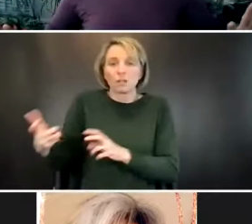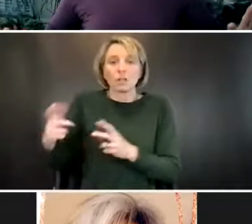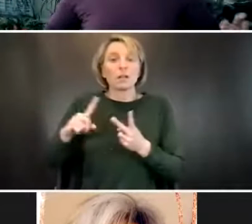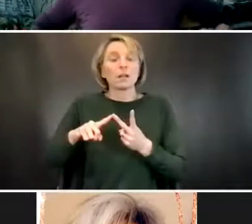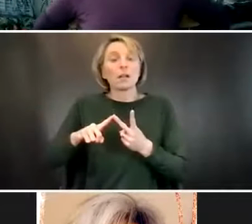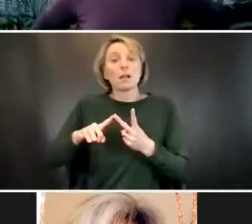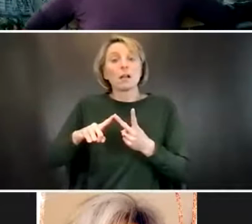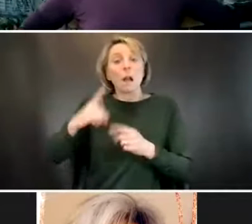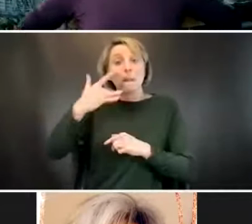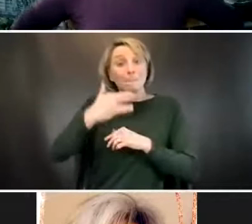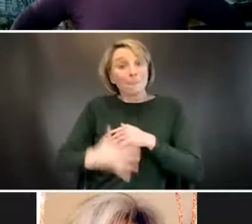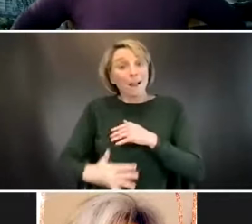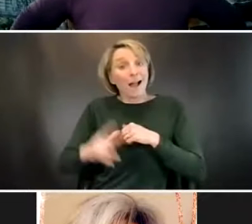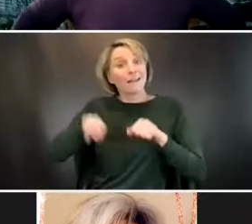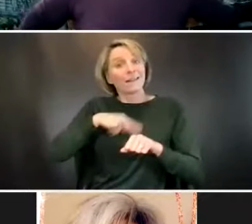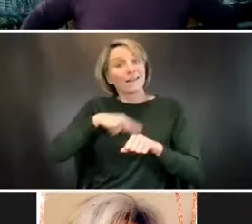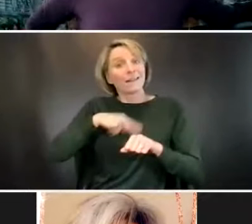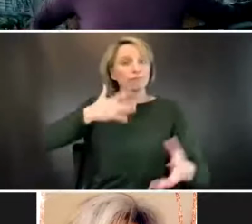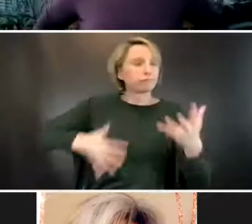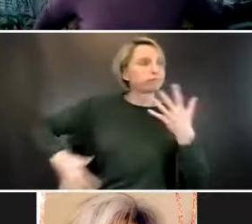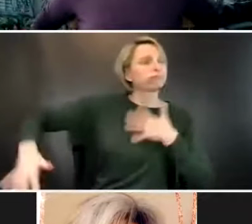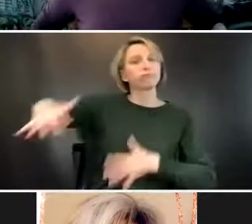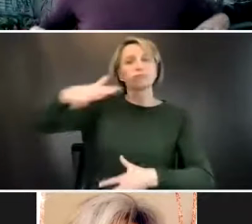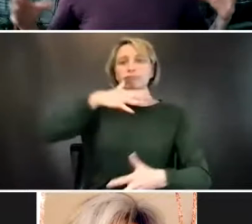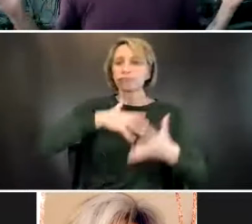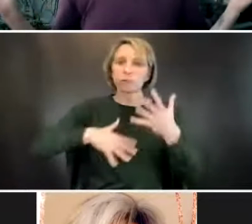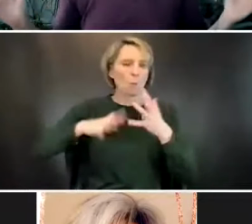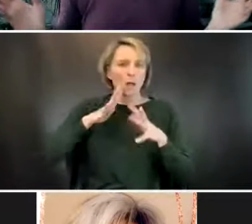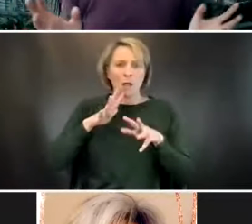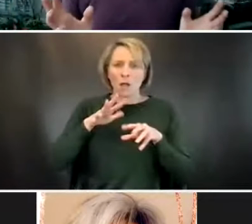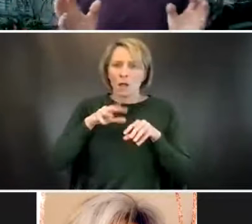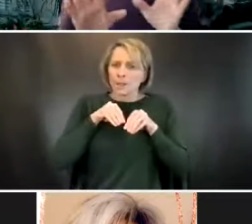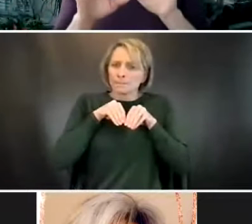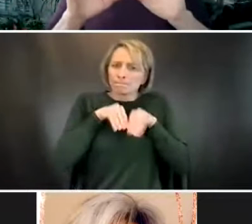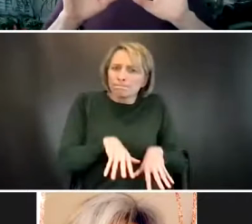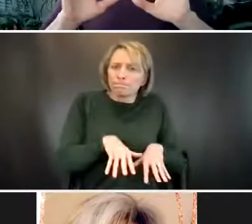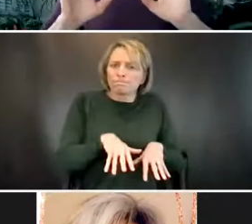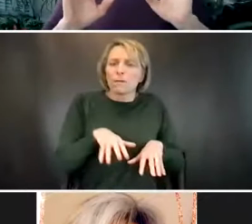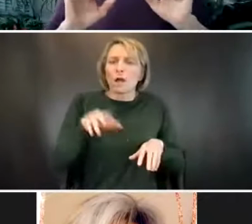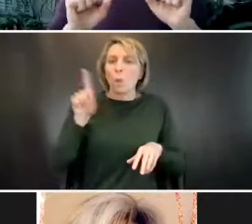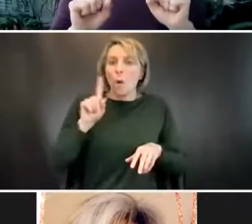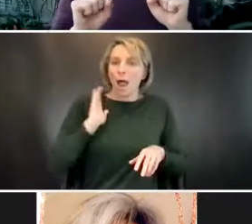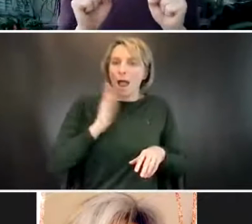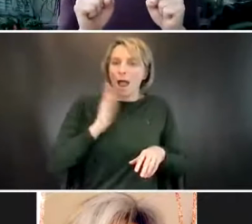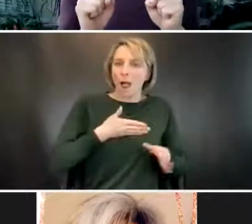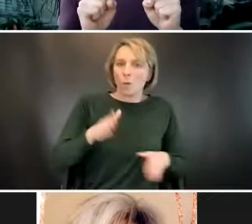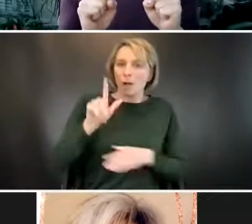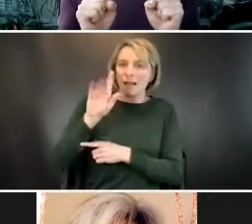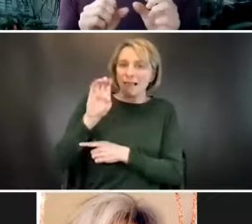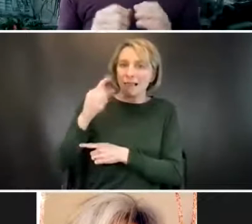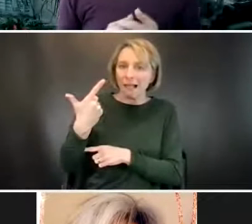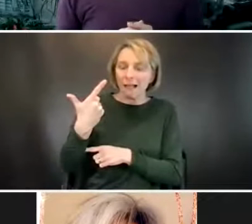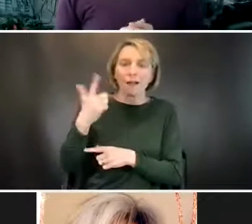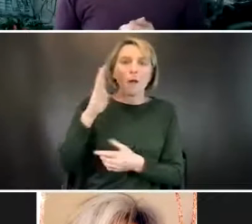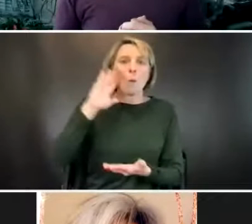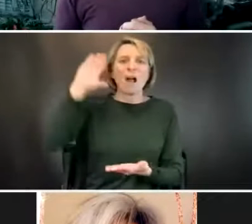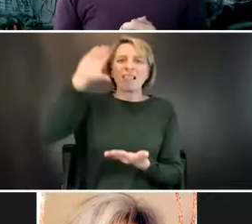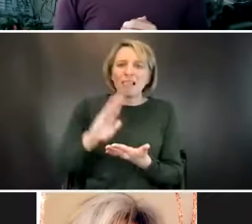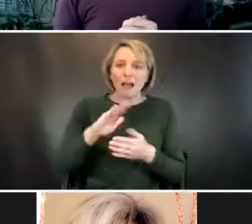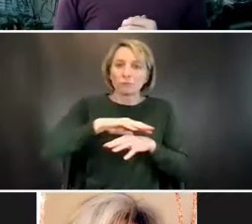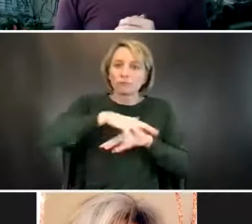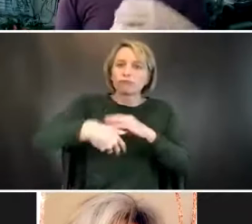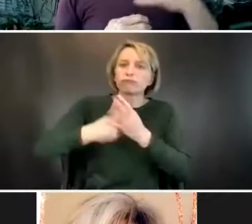big muscles like our quads and our glutes, and sort of comes away from the extremities like fingers and toes.